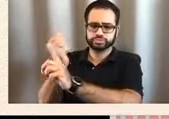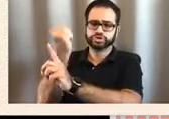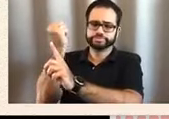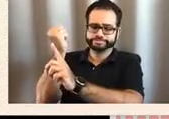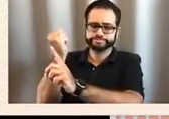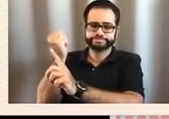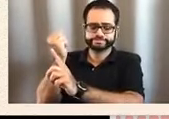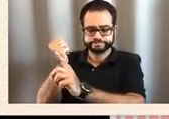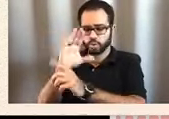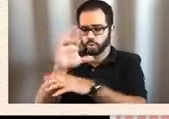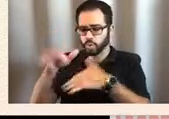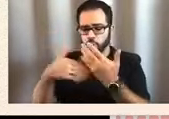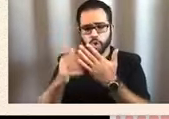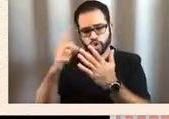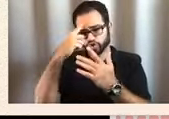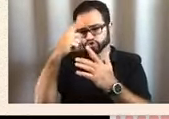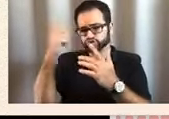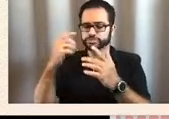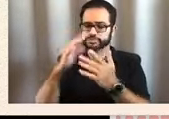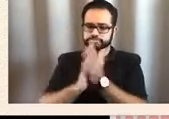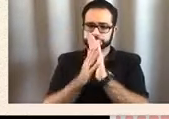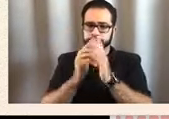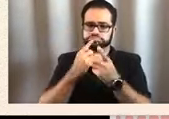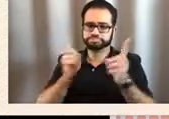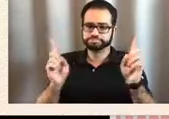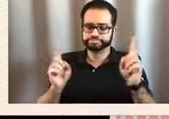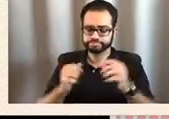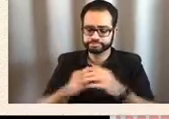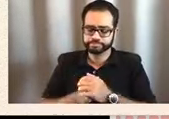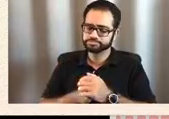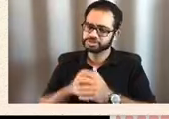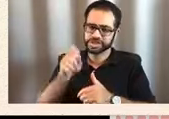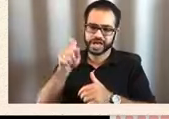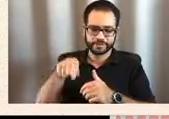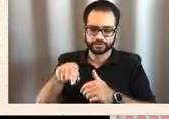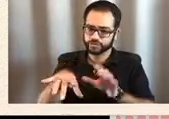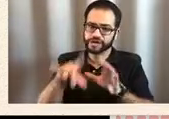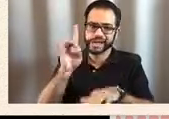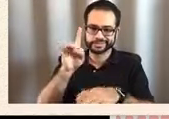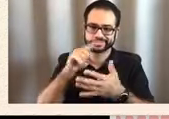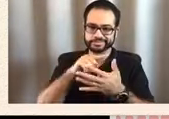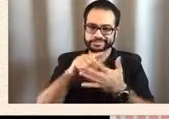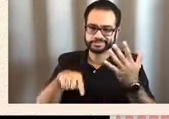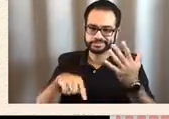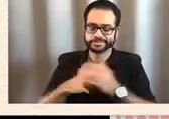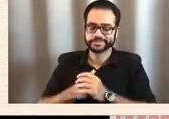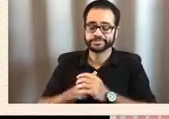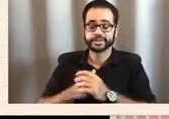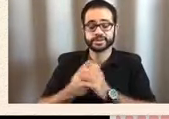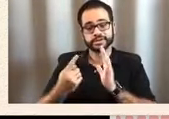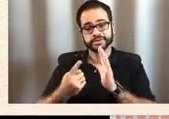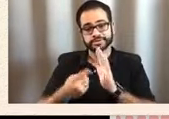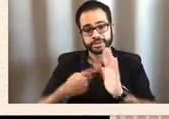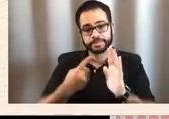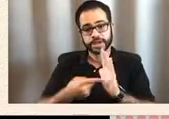dreams. You just need to find them. And sometimes